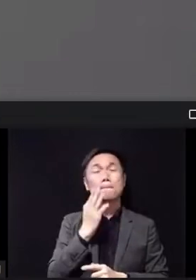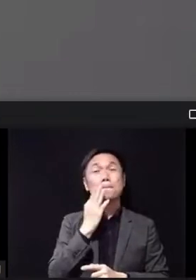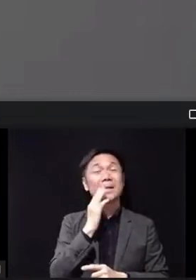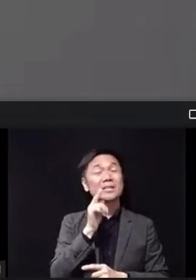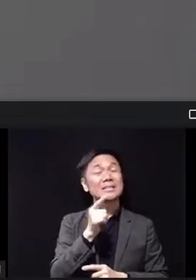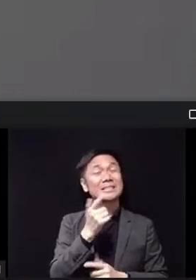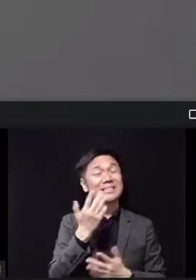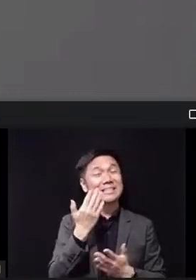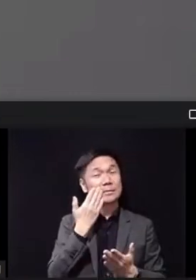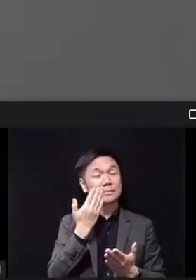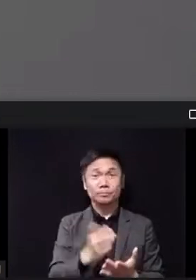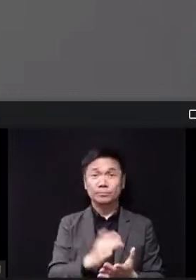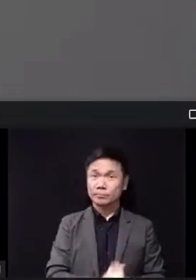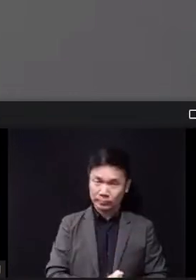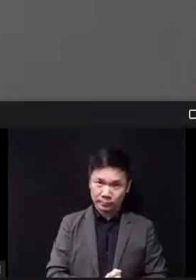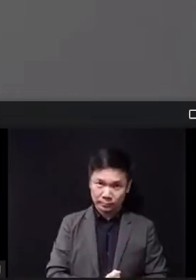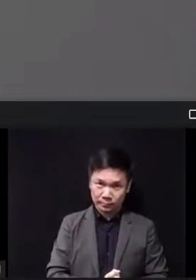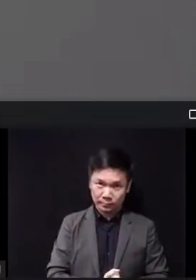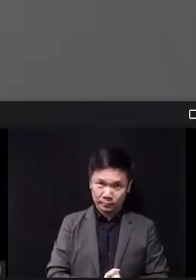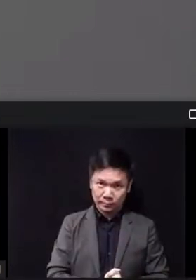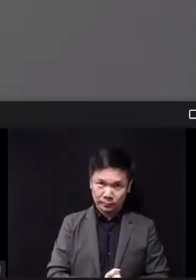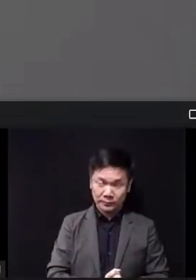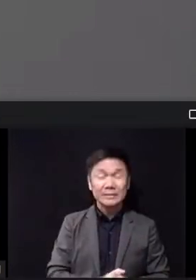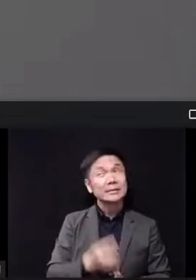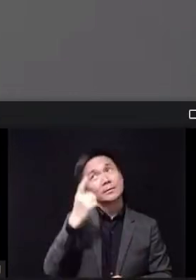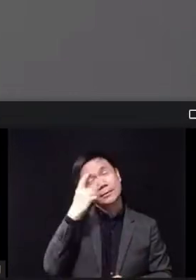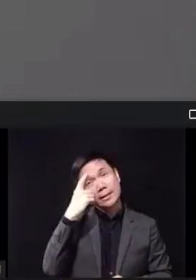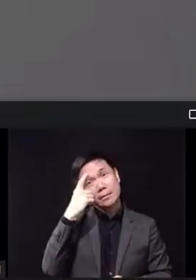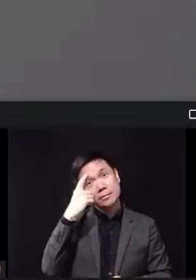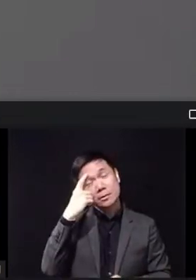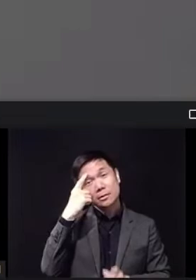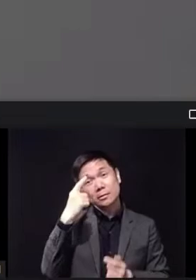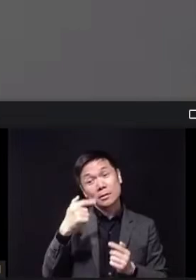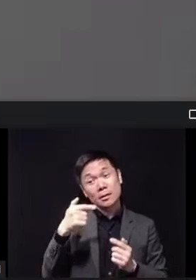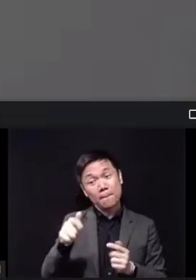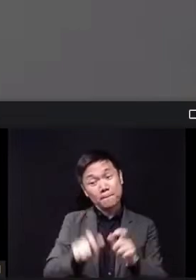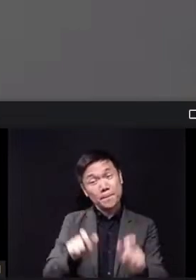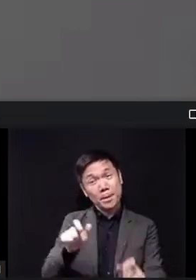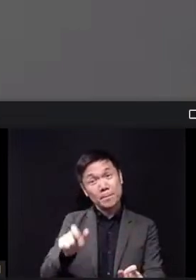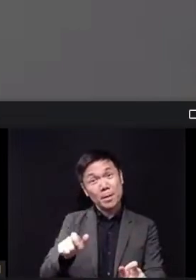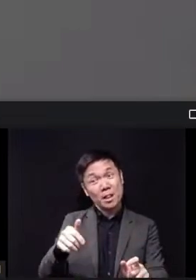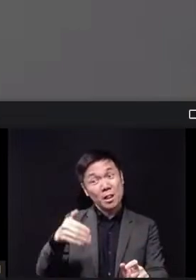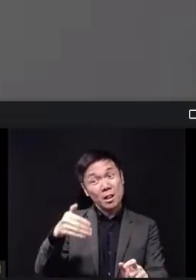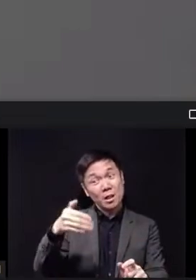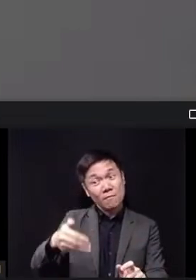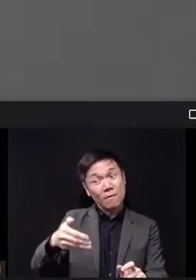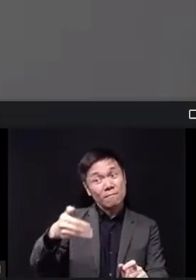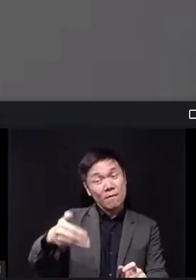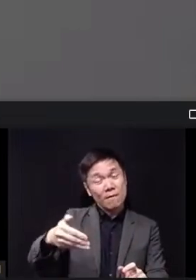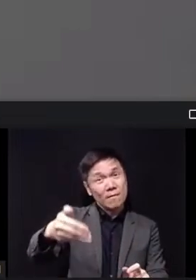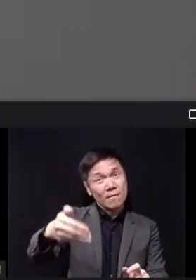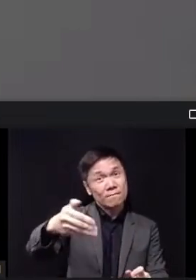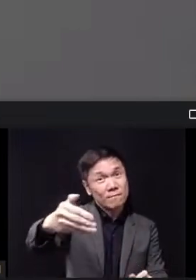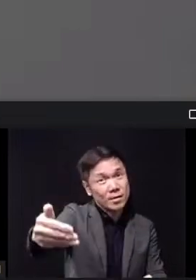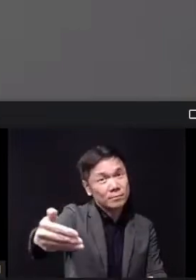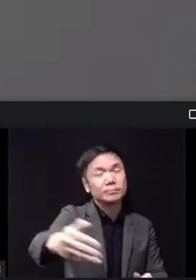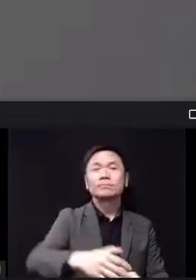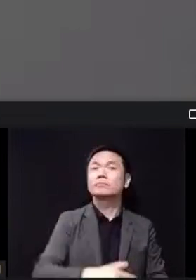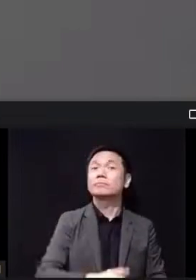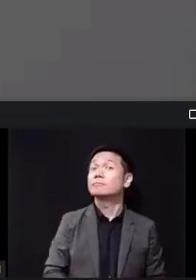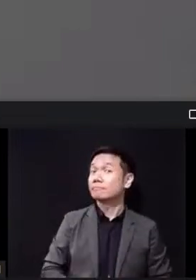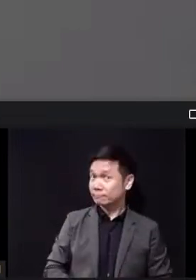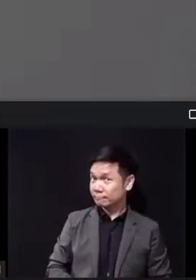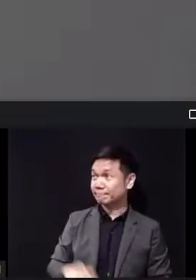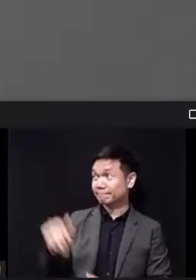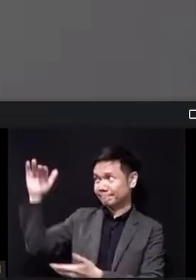is essentially an involvement with the future of humanity itself." End of quote.